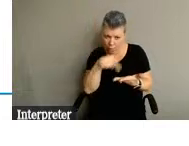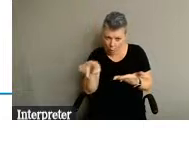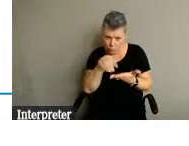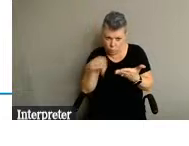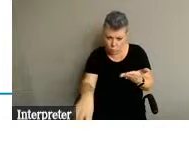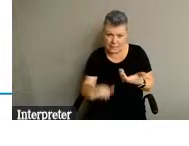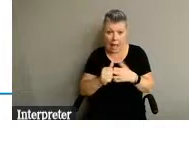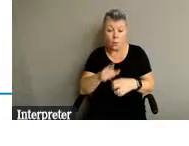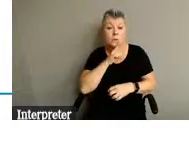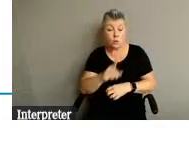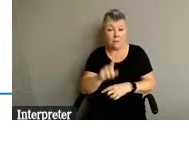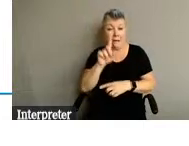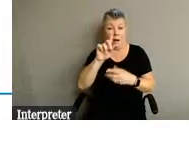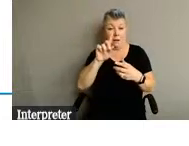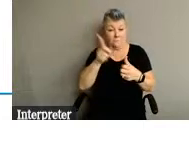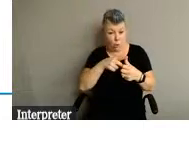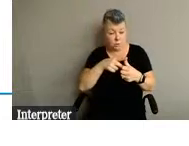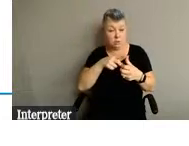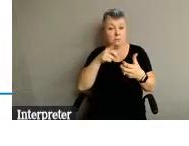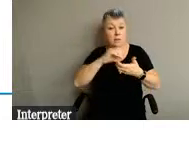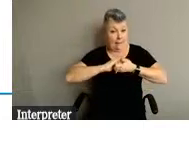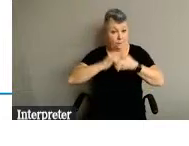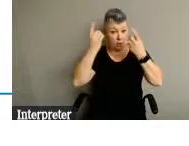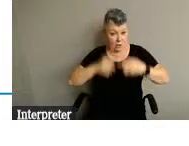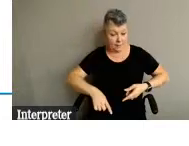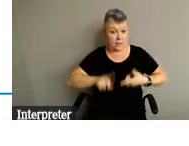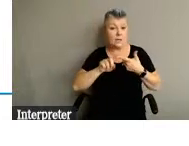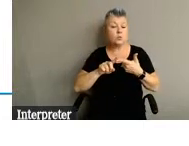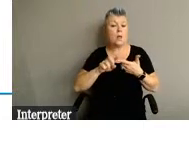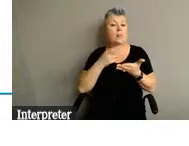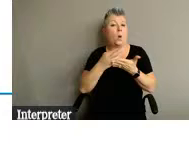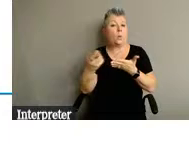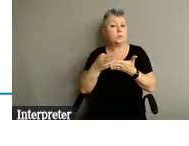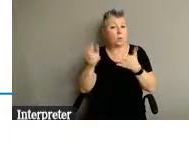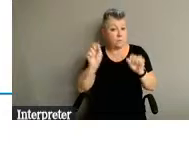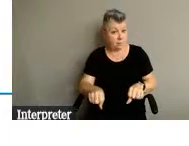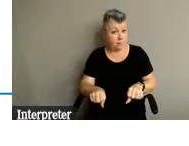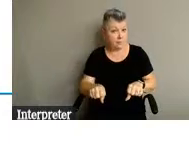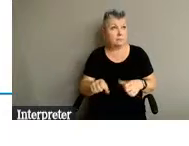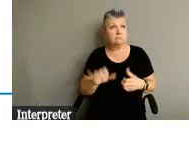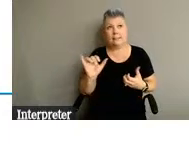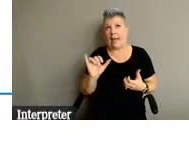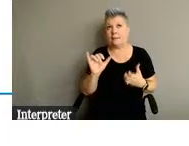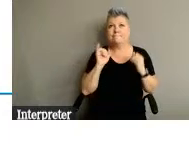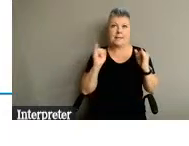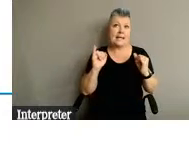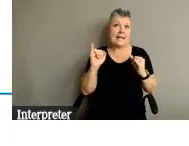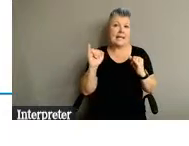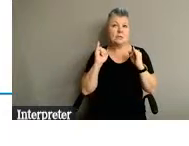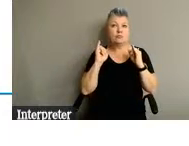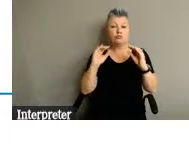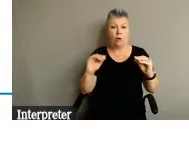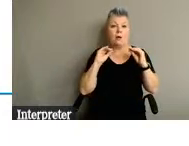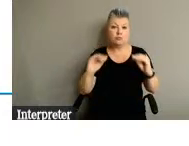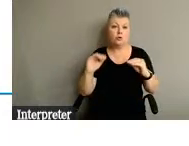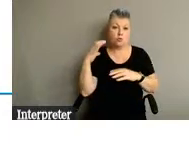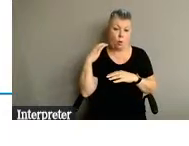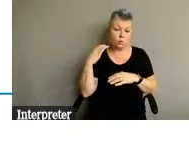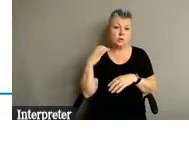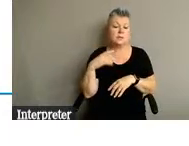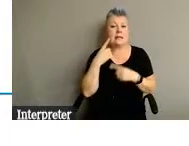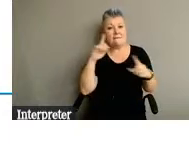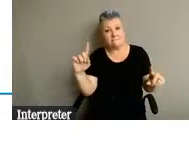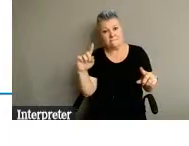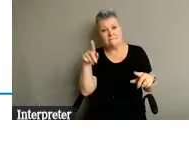one, there is collaboration, number two, the resources that we have available, such as instructional coaches, effective practice specialists,